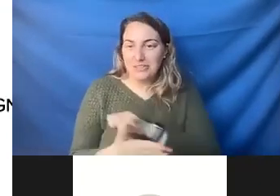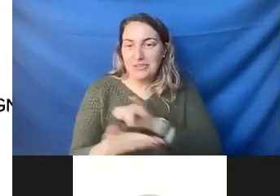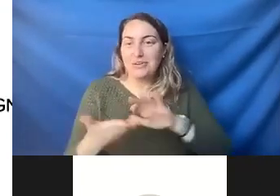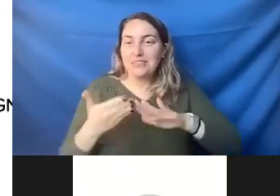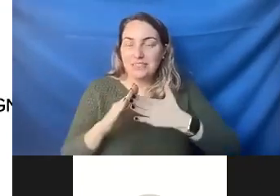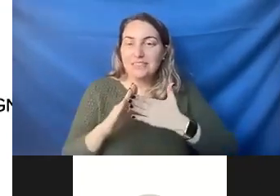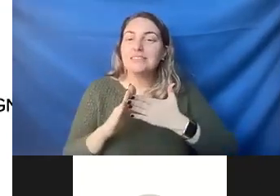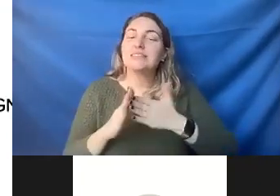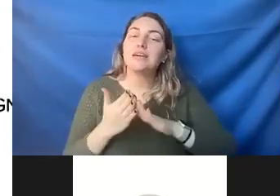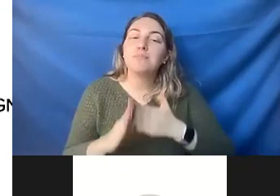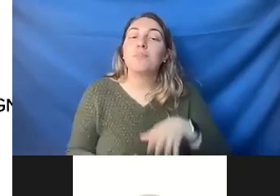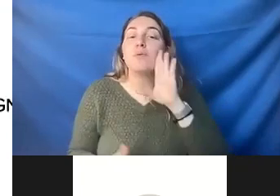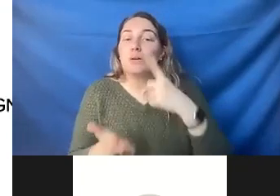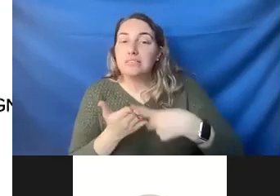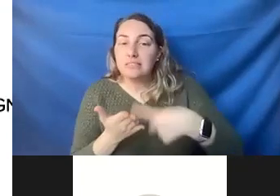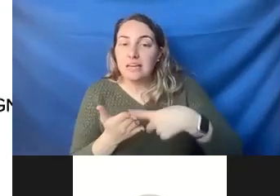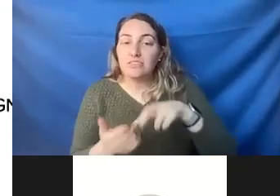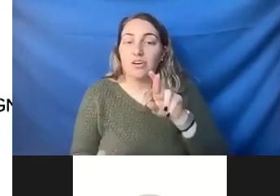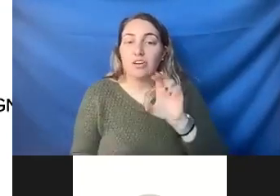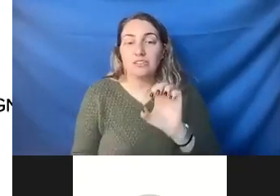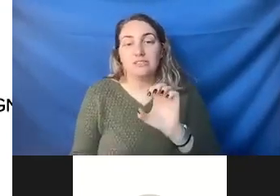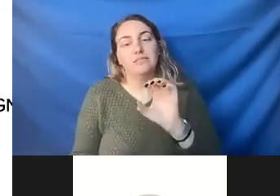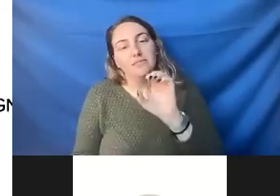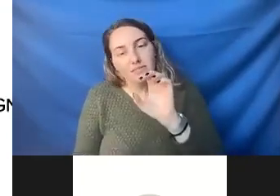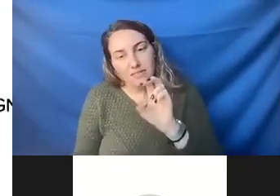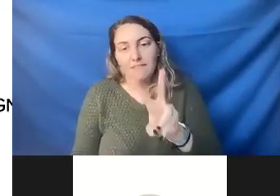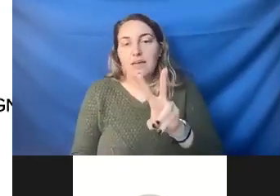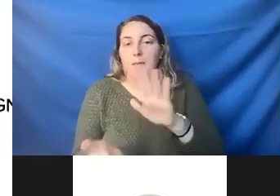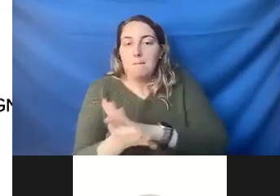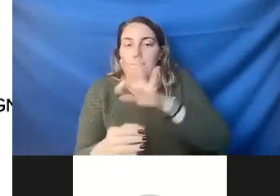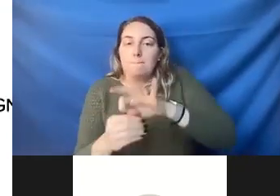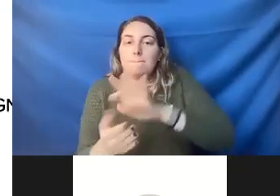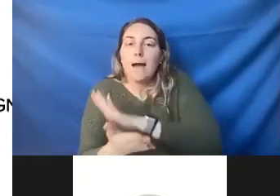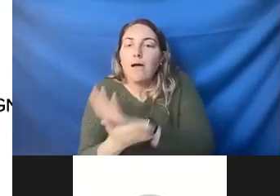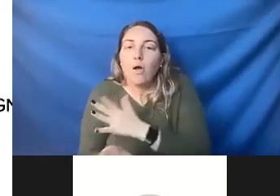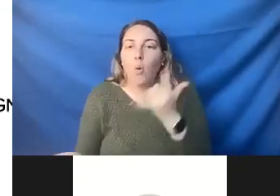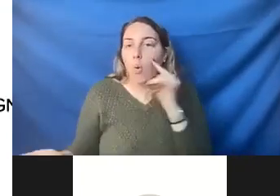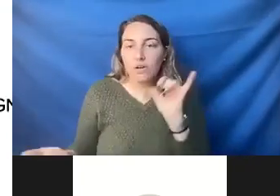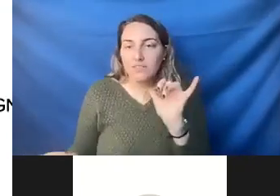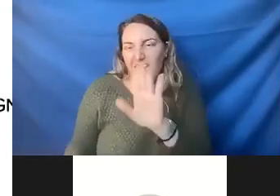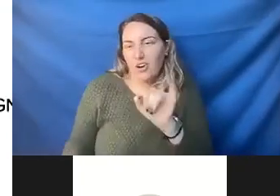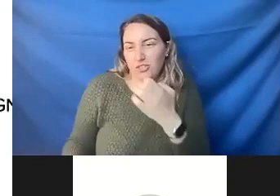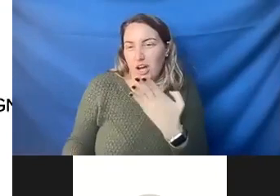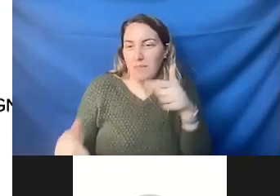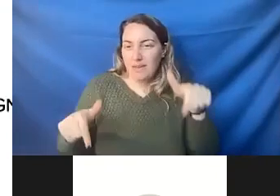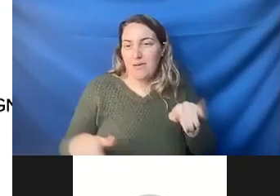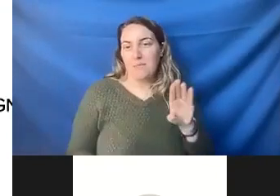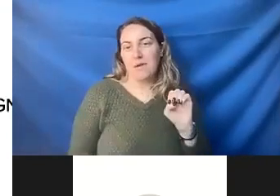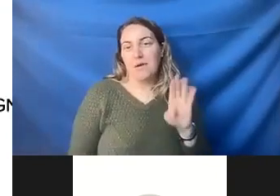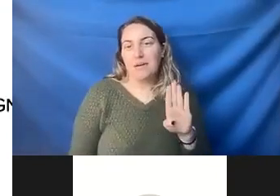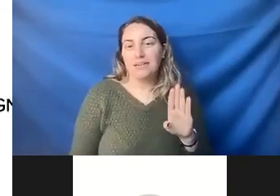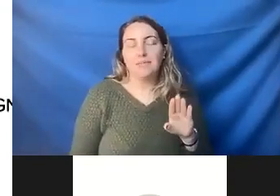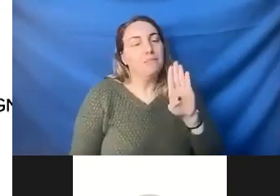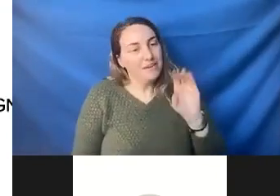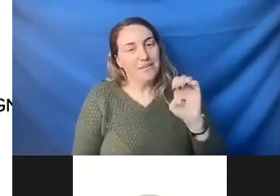device and what it looks like, and to also just give you a little bit more information about what her job is at the Board of Elections. So I'm going to go on